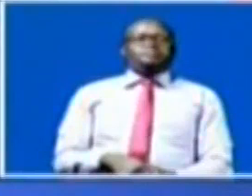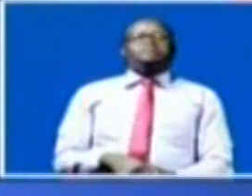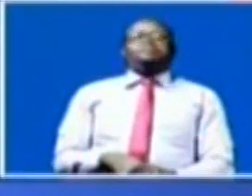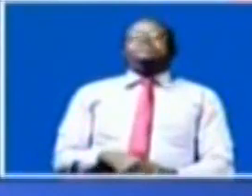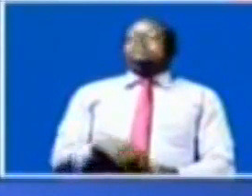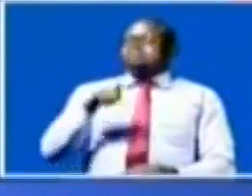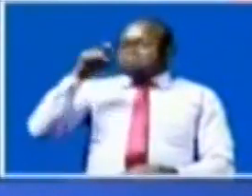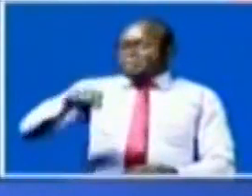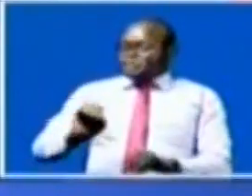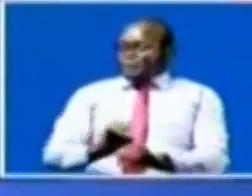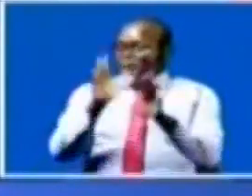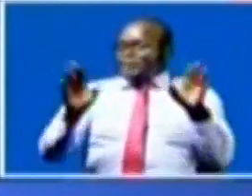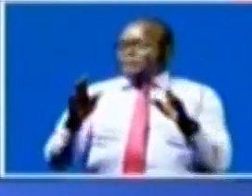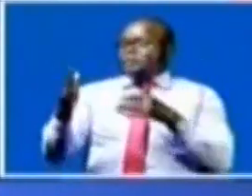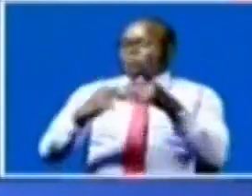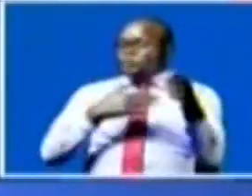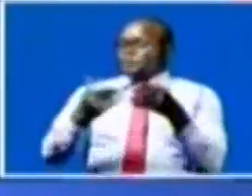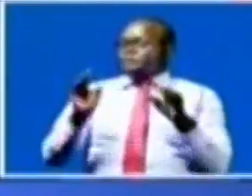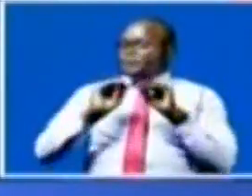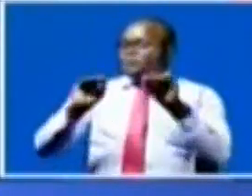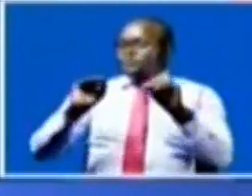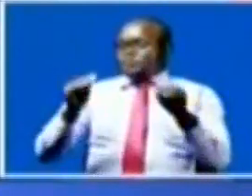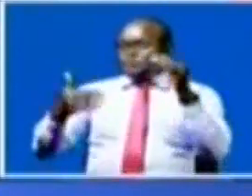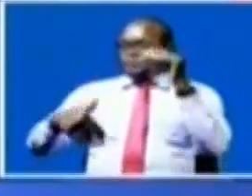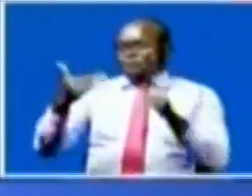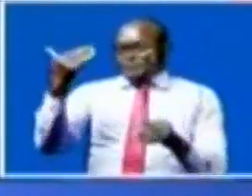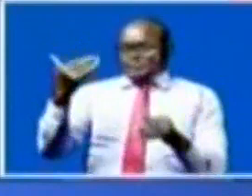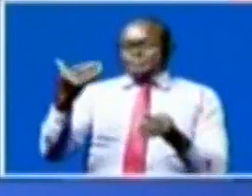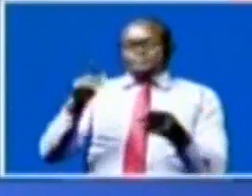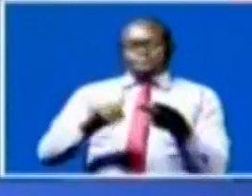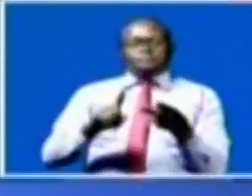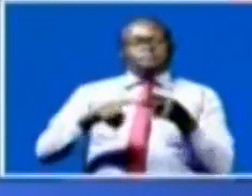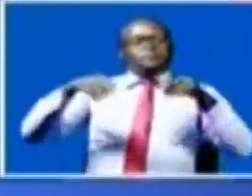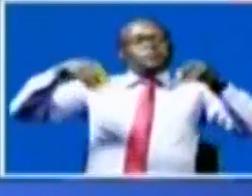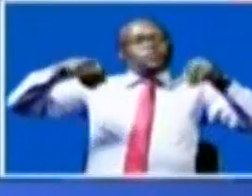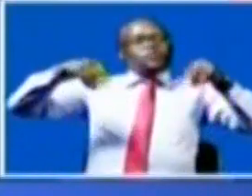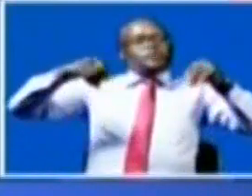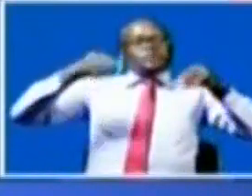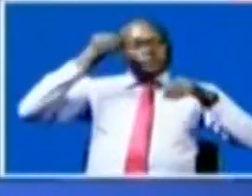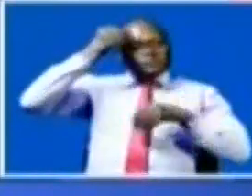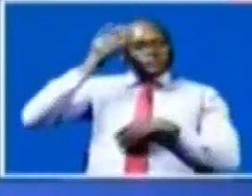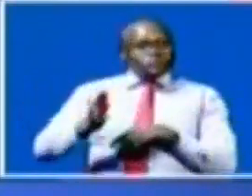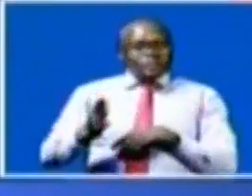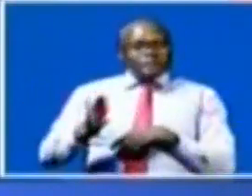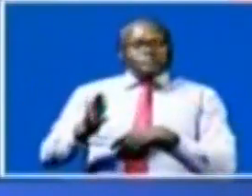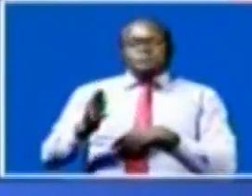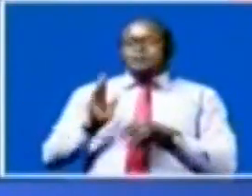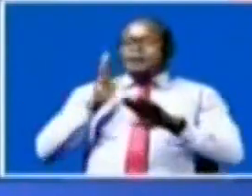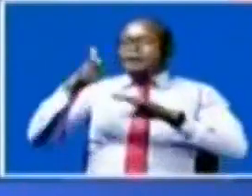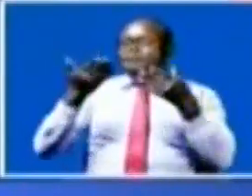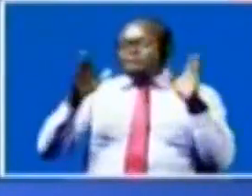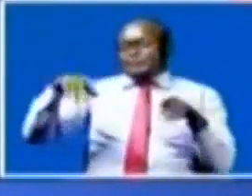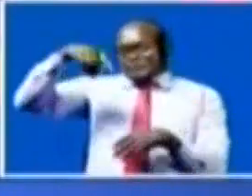relevance in the courses that are taught in the university and the quality of graduates that come from that